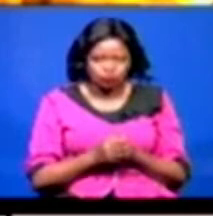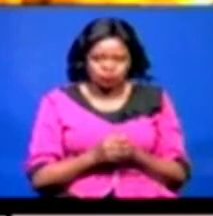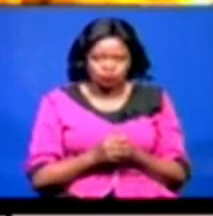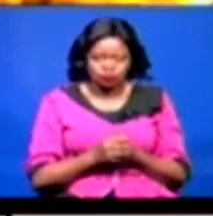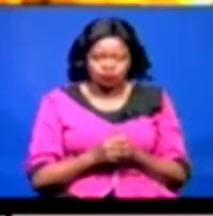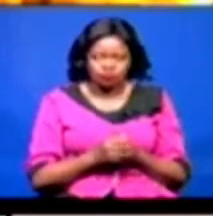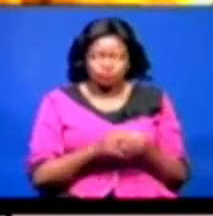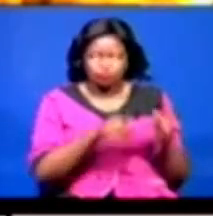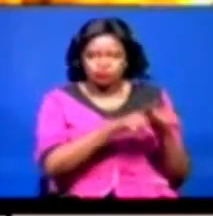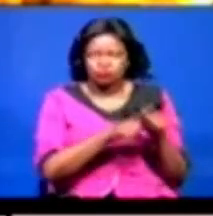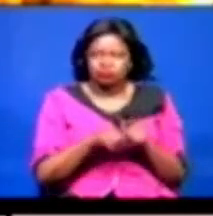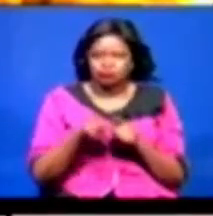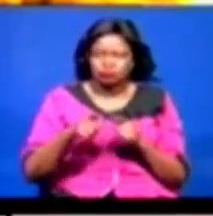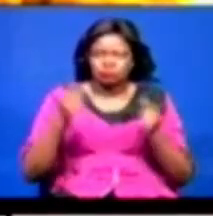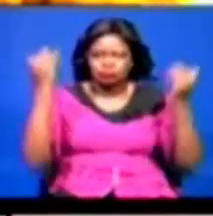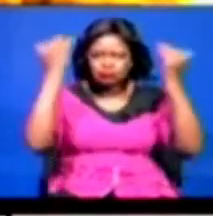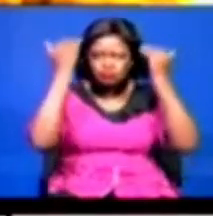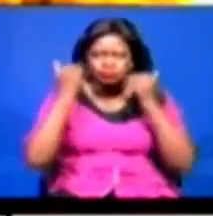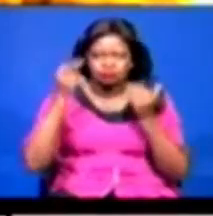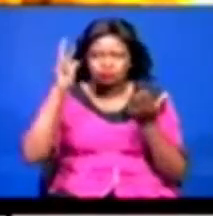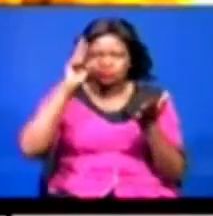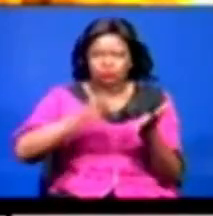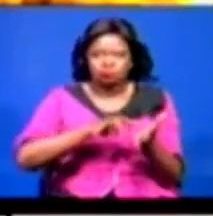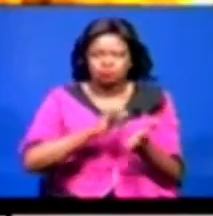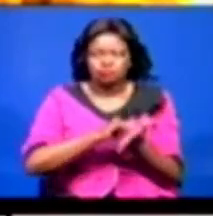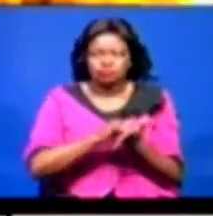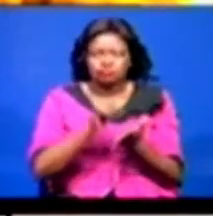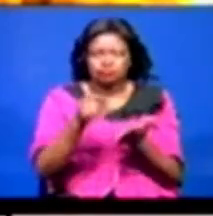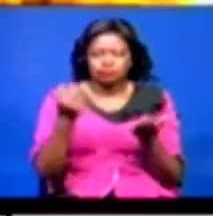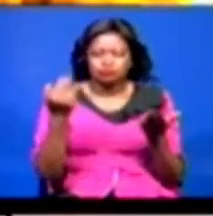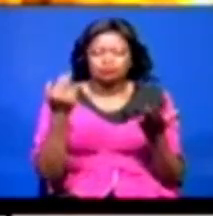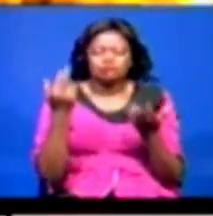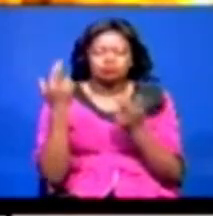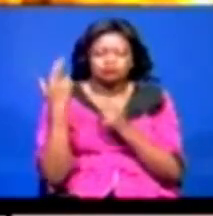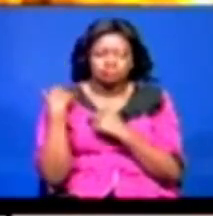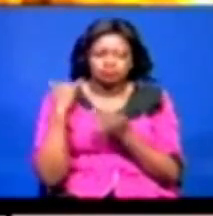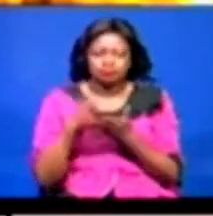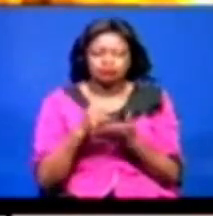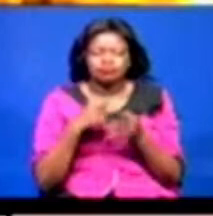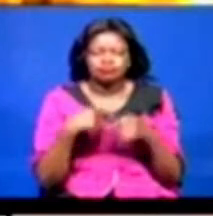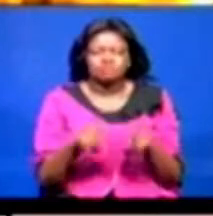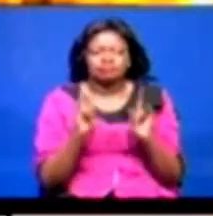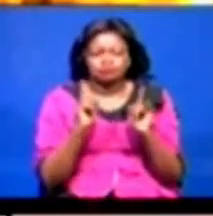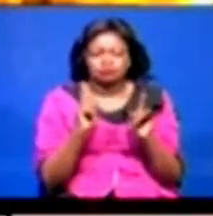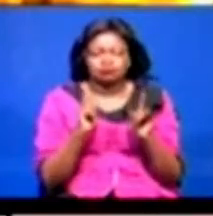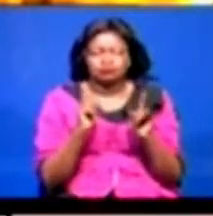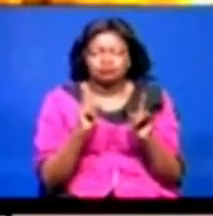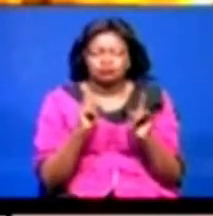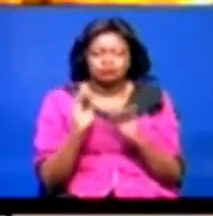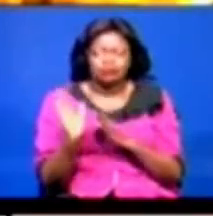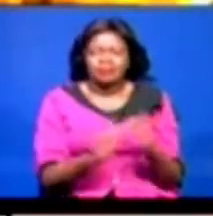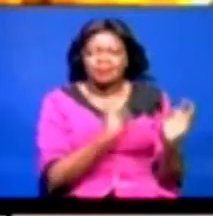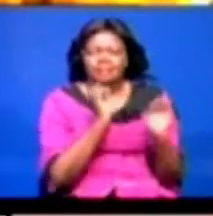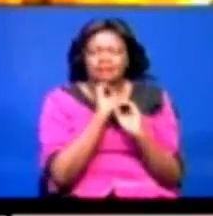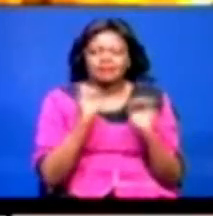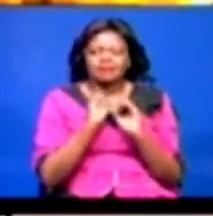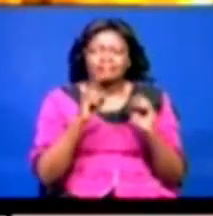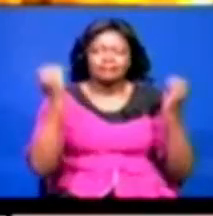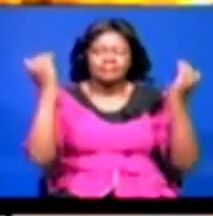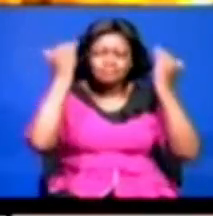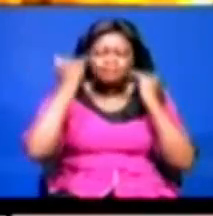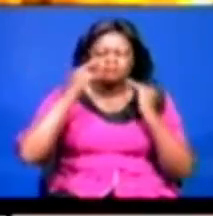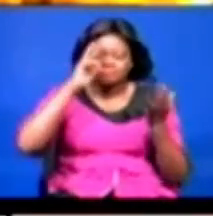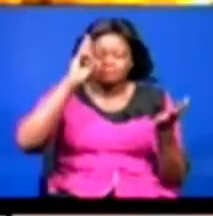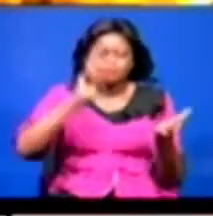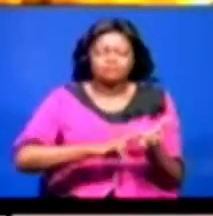Even this court recognized that is the role he plays. So it is not himself who styled himself. Even this court recognized that role